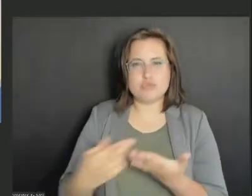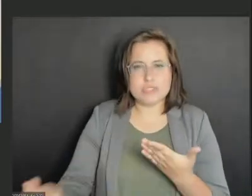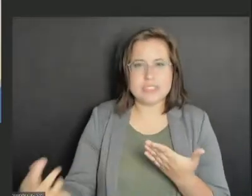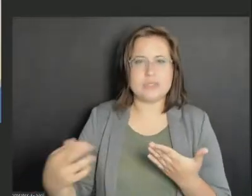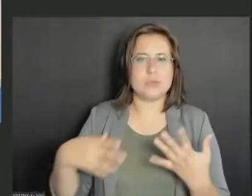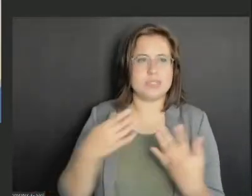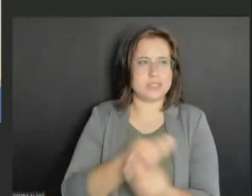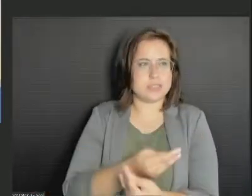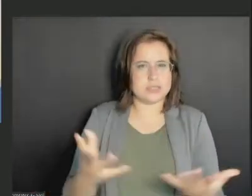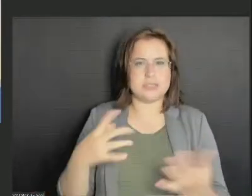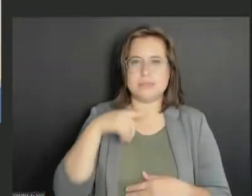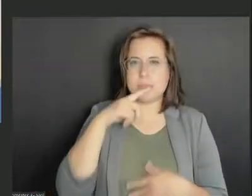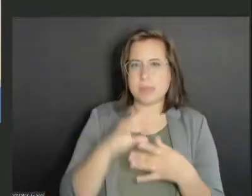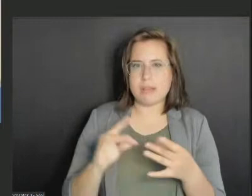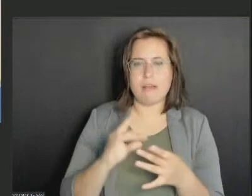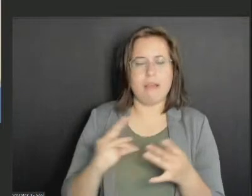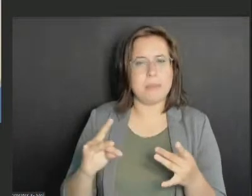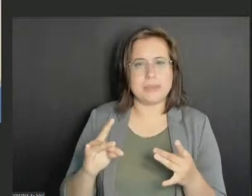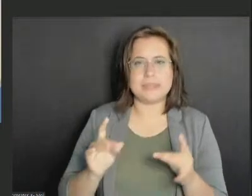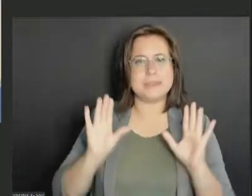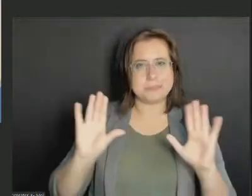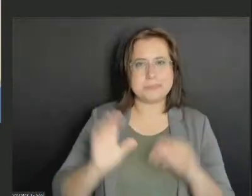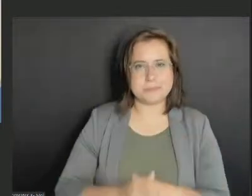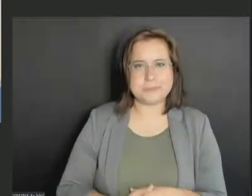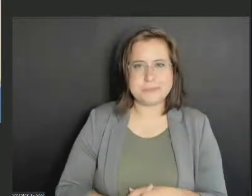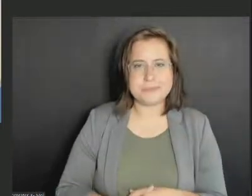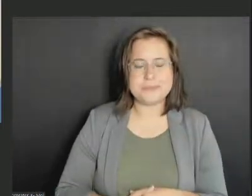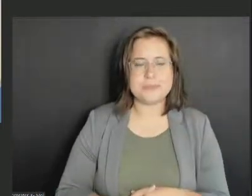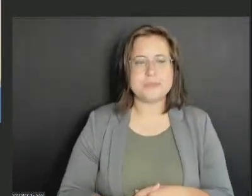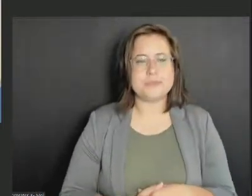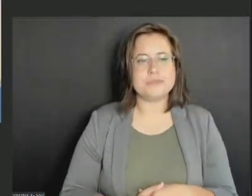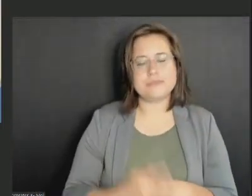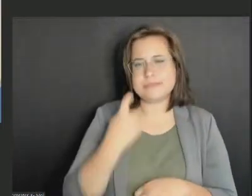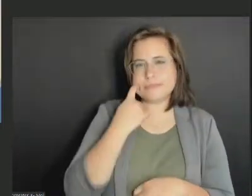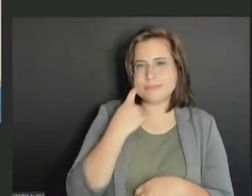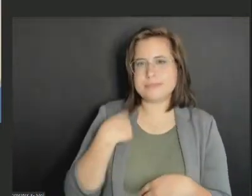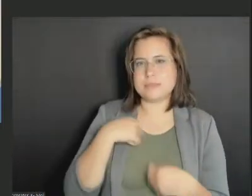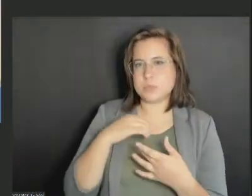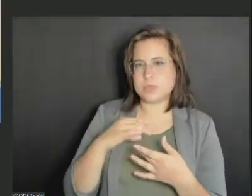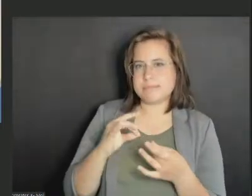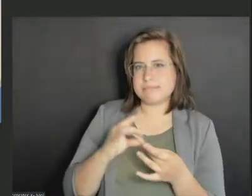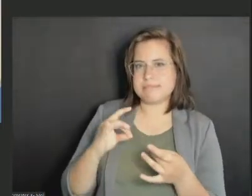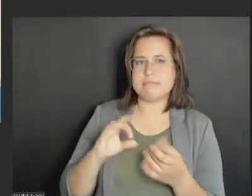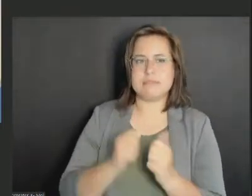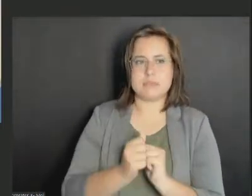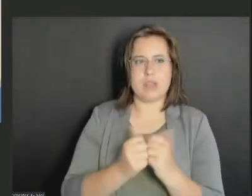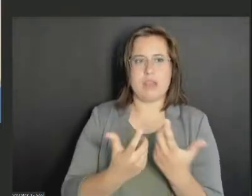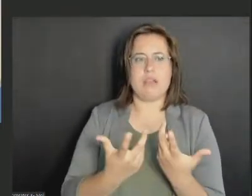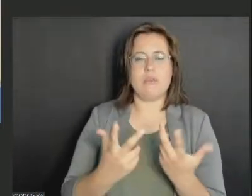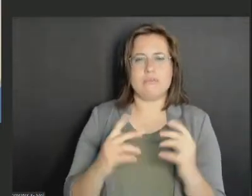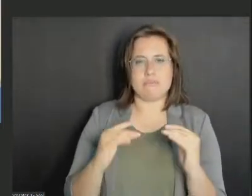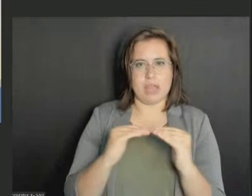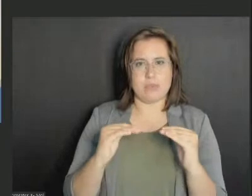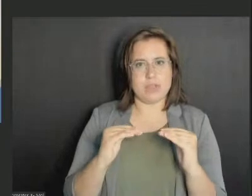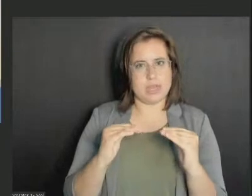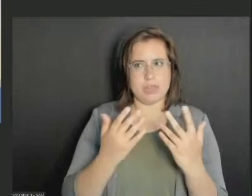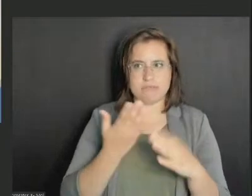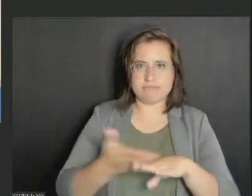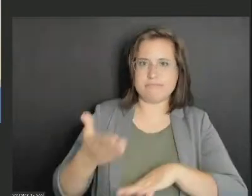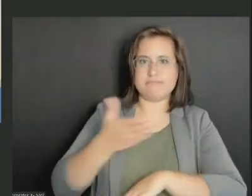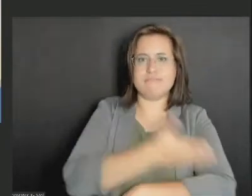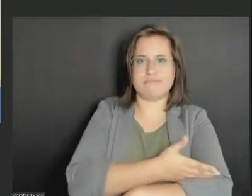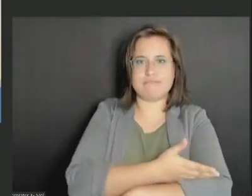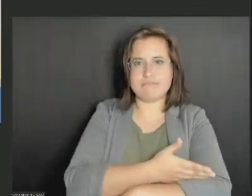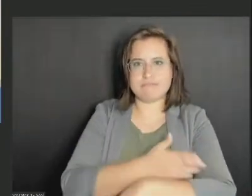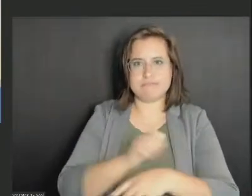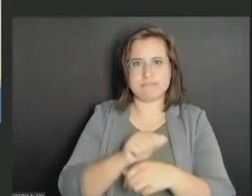comment. As we discuss how we are advancing equity in our response to COVID-19 and how we are working to